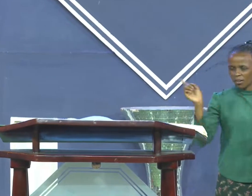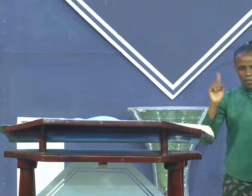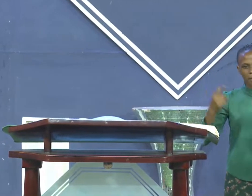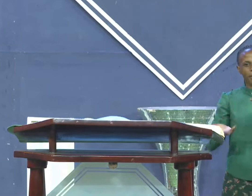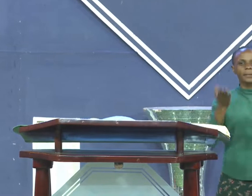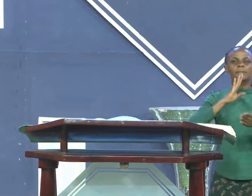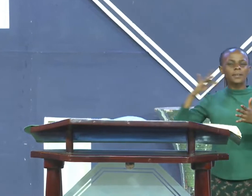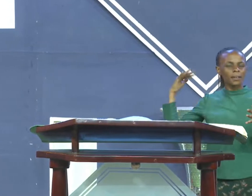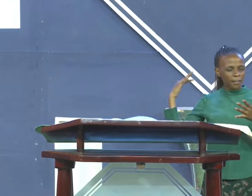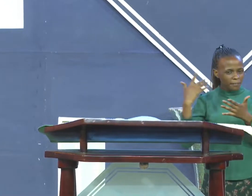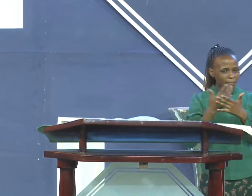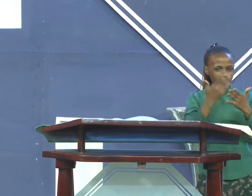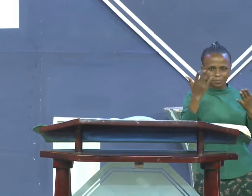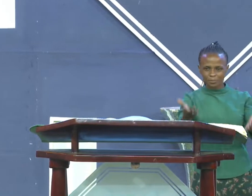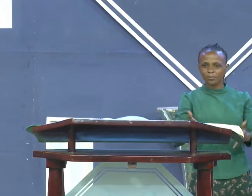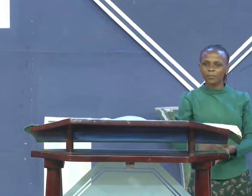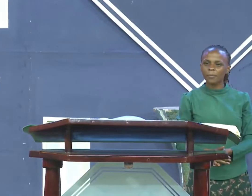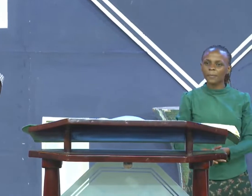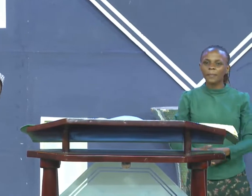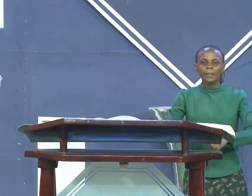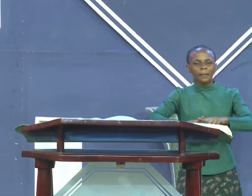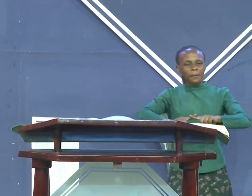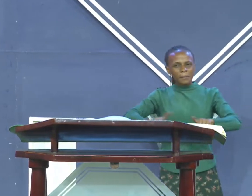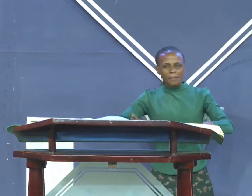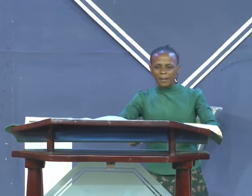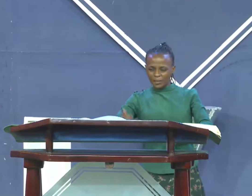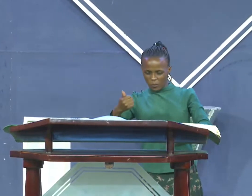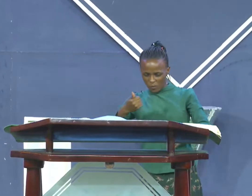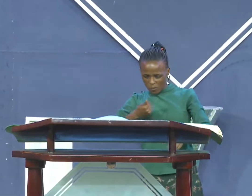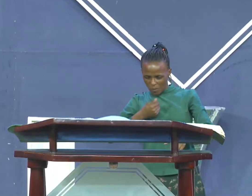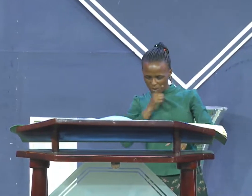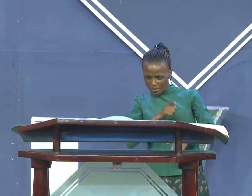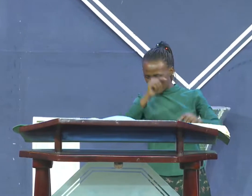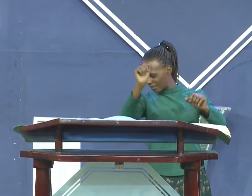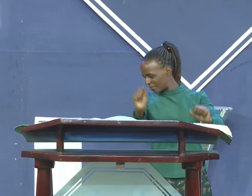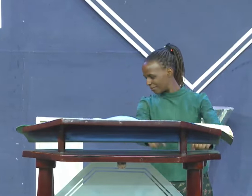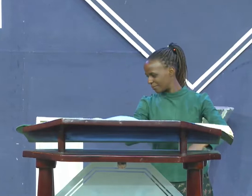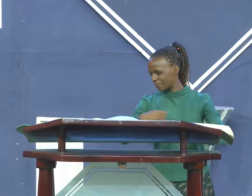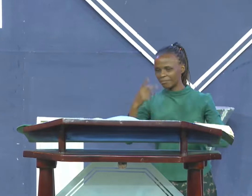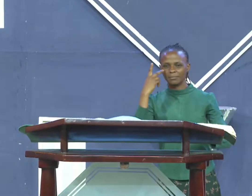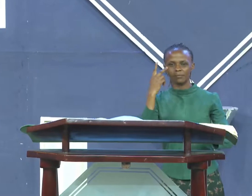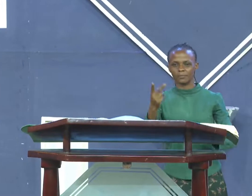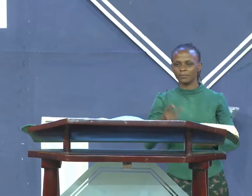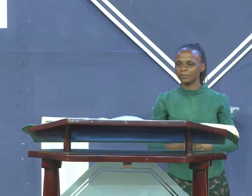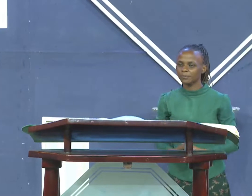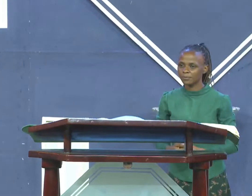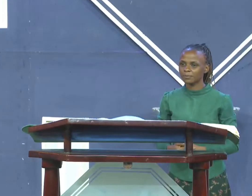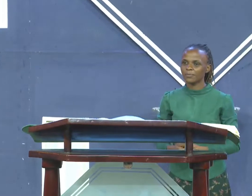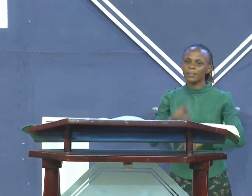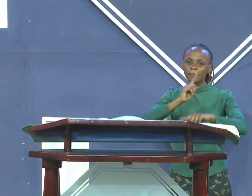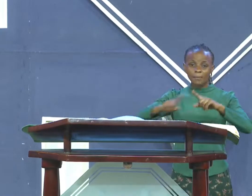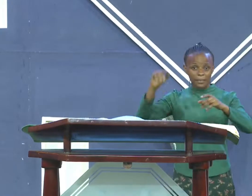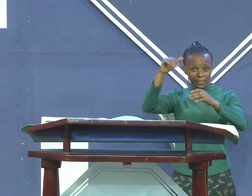there. But Hagar could not see it. But during